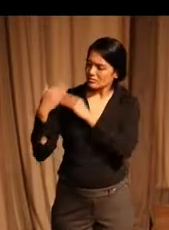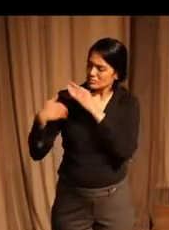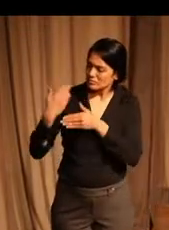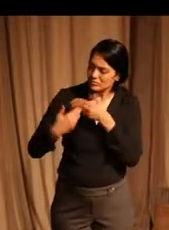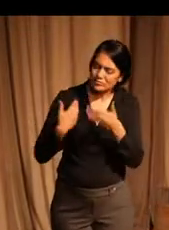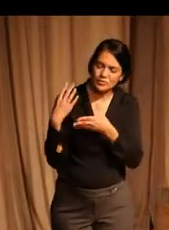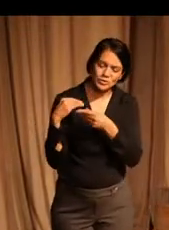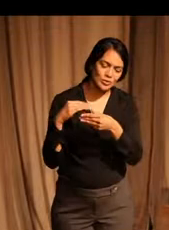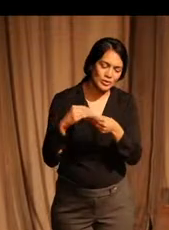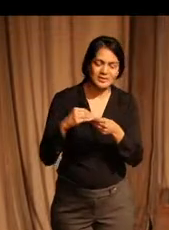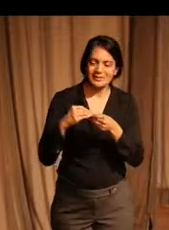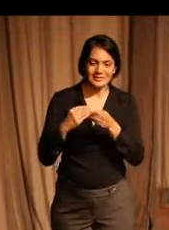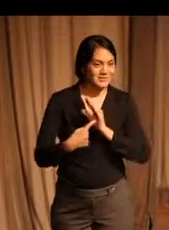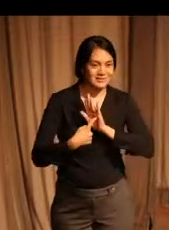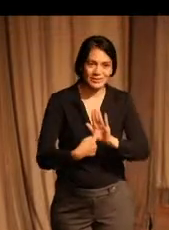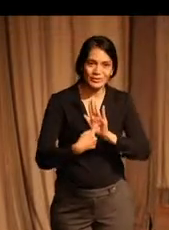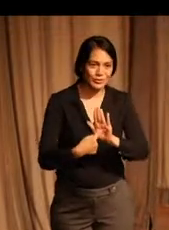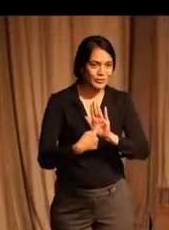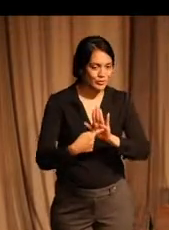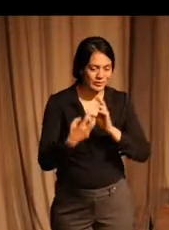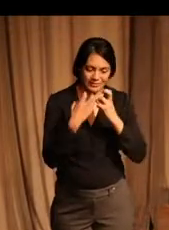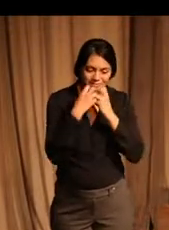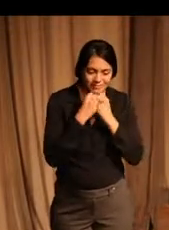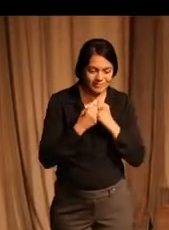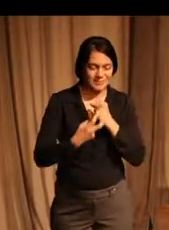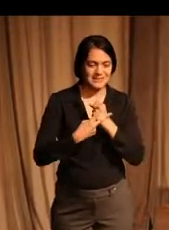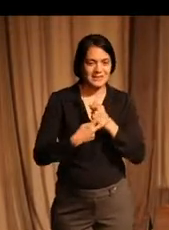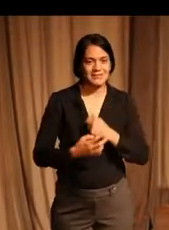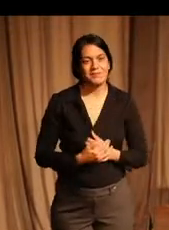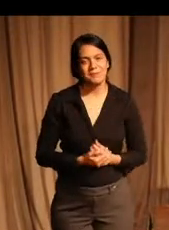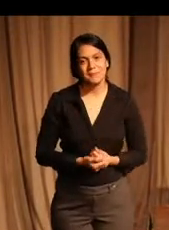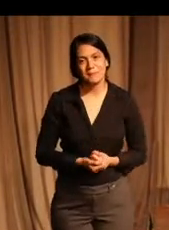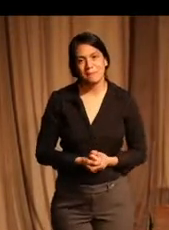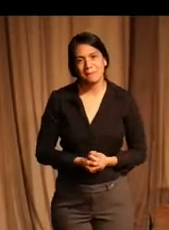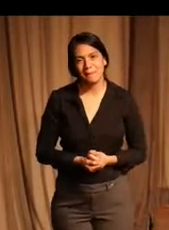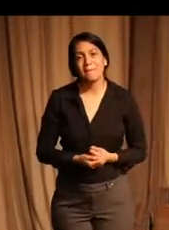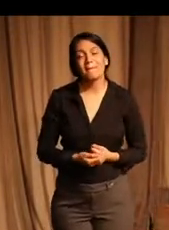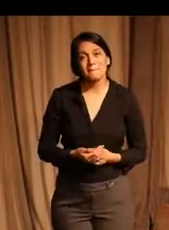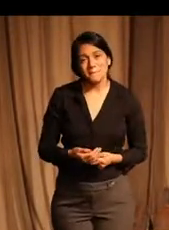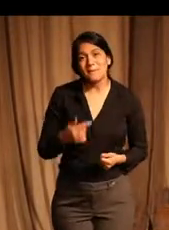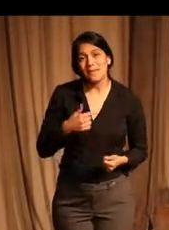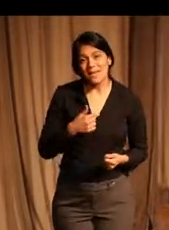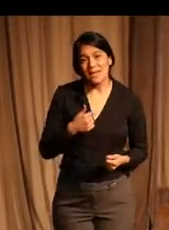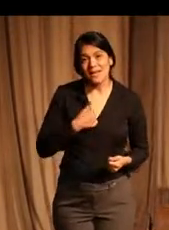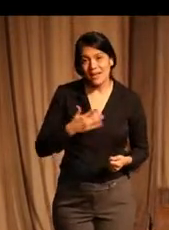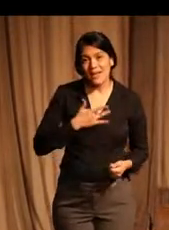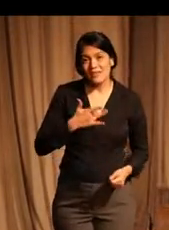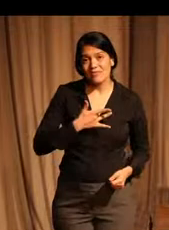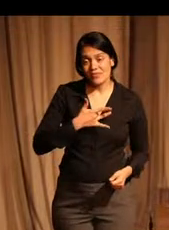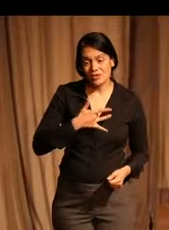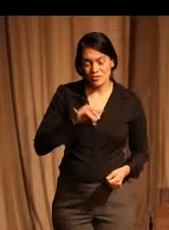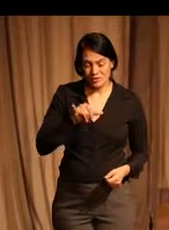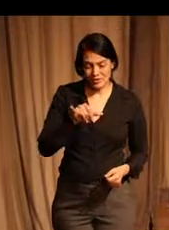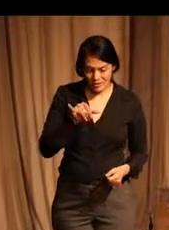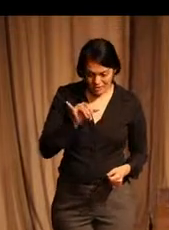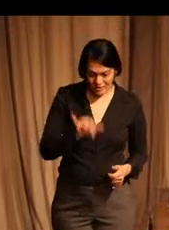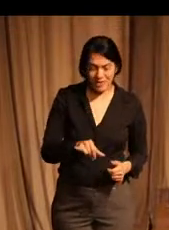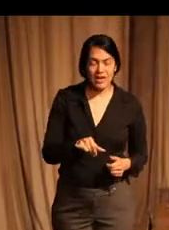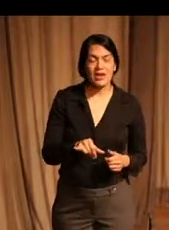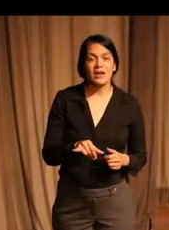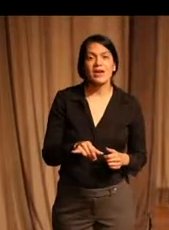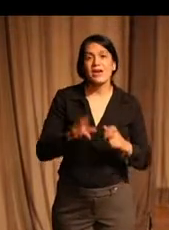diasporic stories. And so I think that the work of